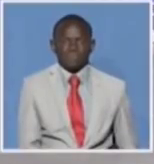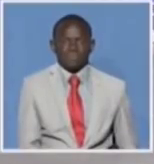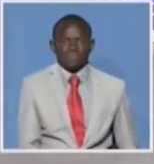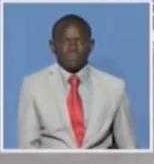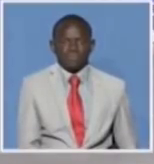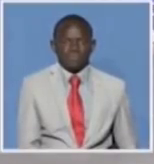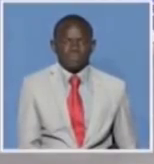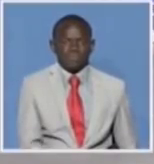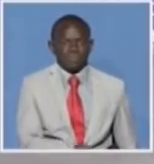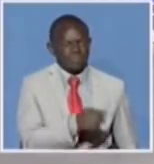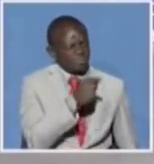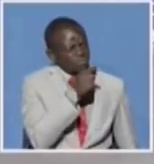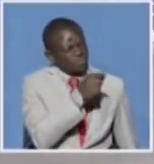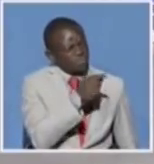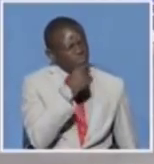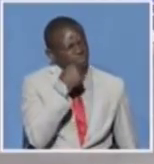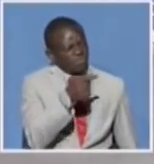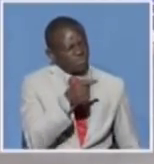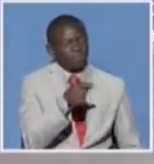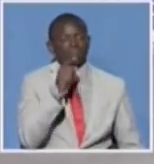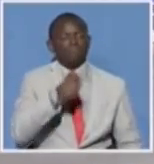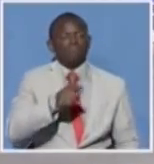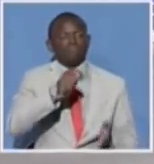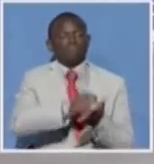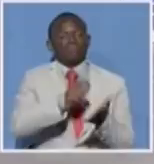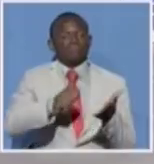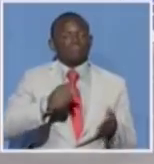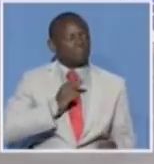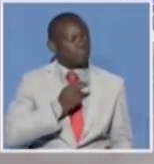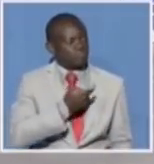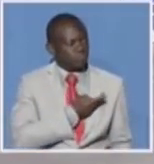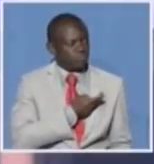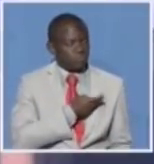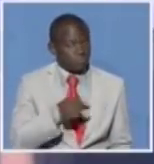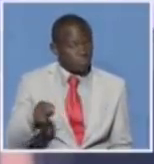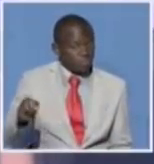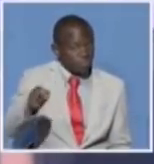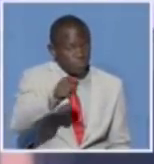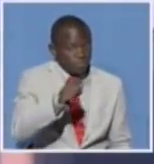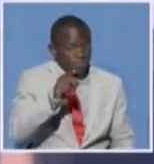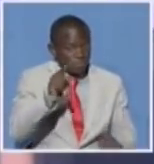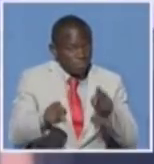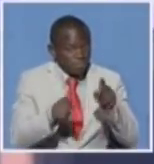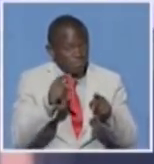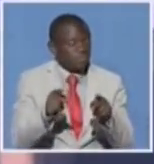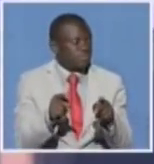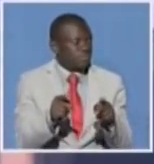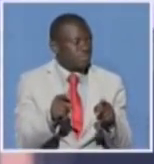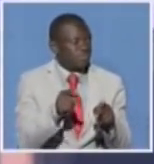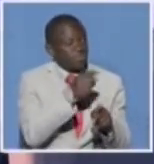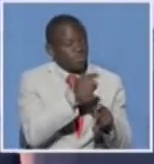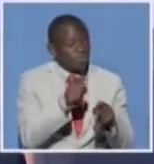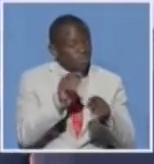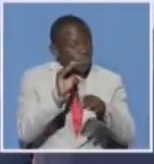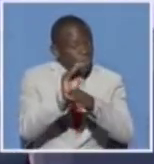speak to the public. They're watching, yes, the exams have resumed, but what has changed? What are the measures that